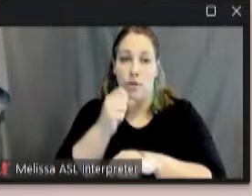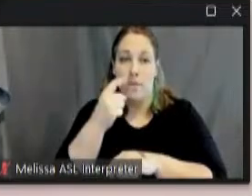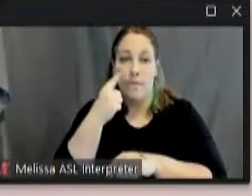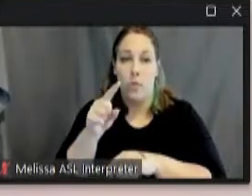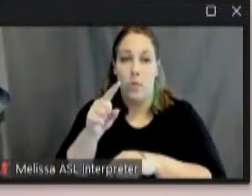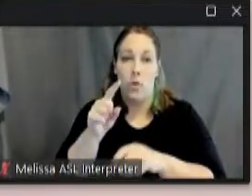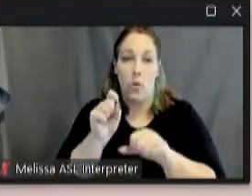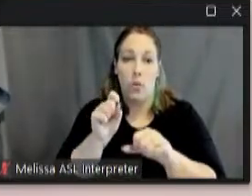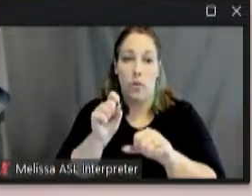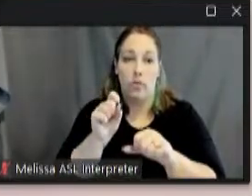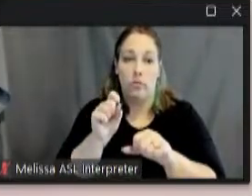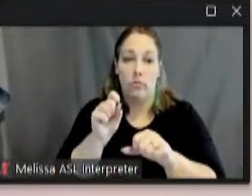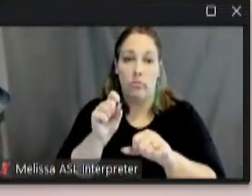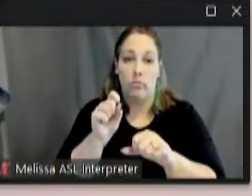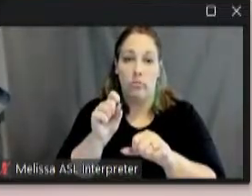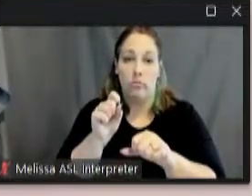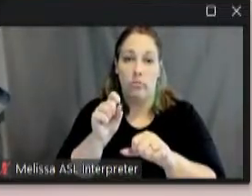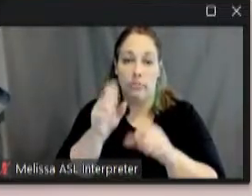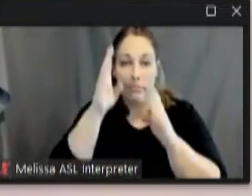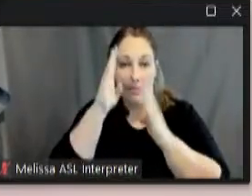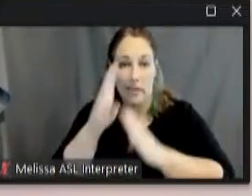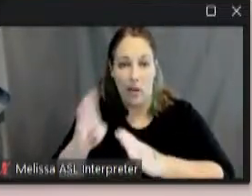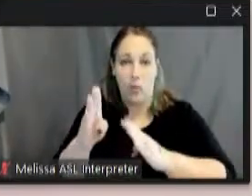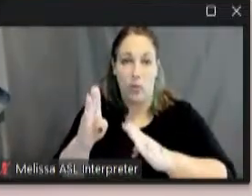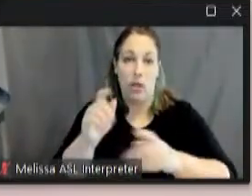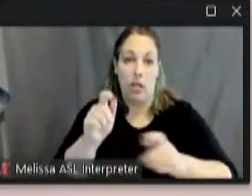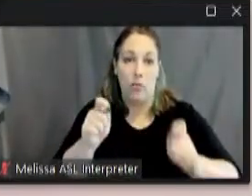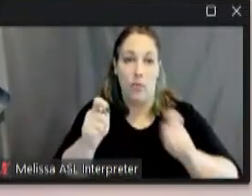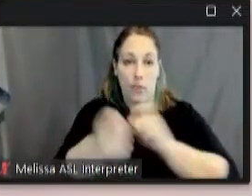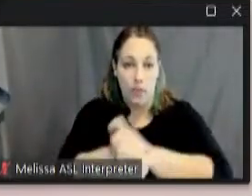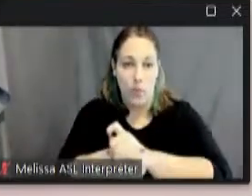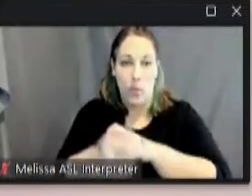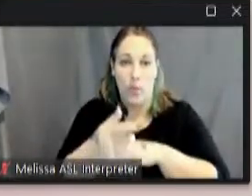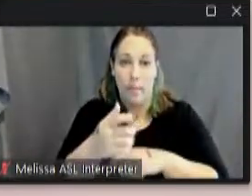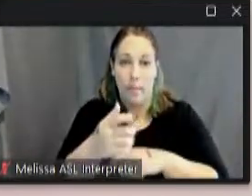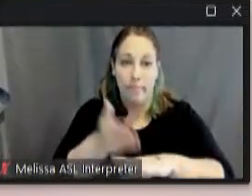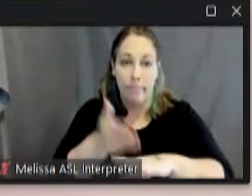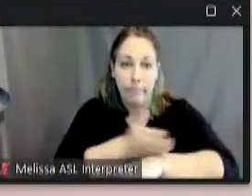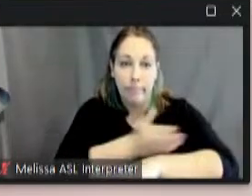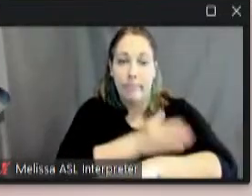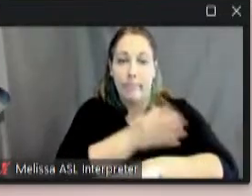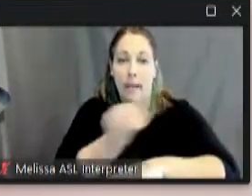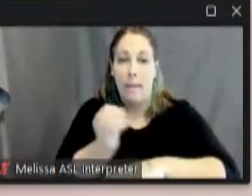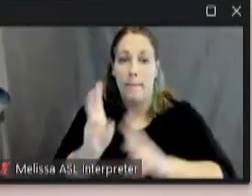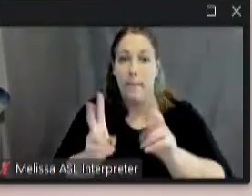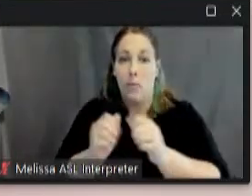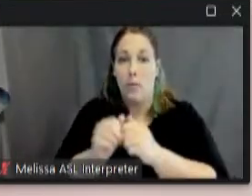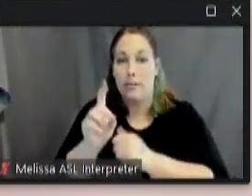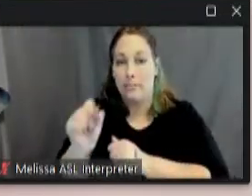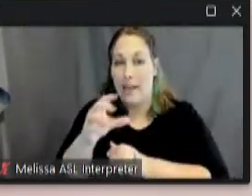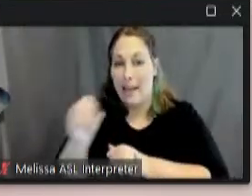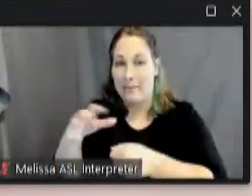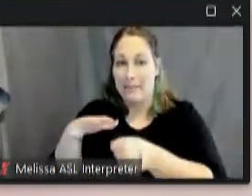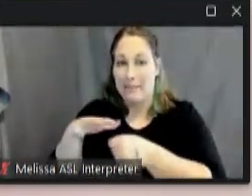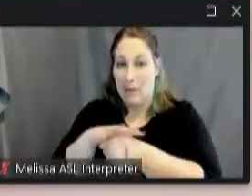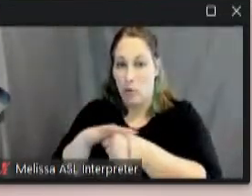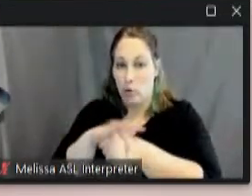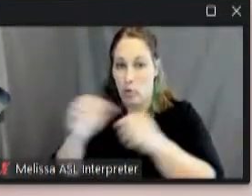for people with disabilities and territorial assemblies